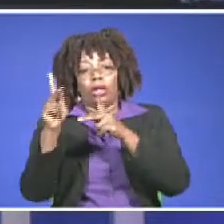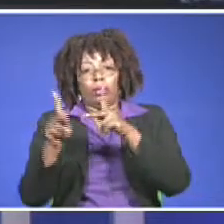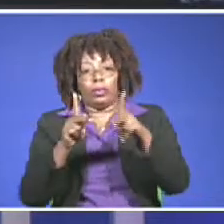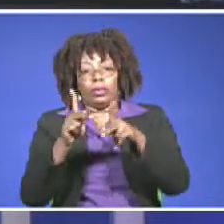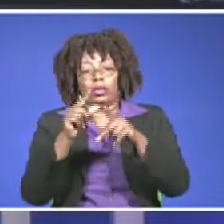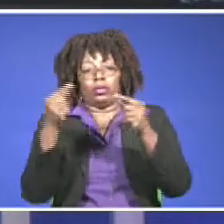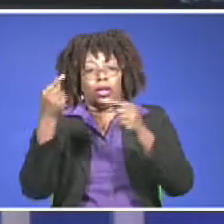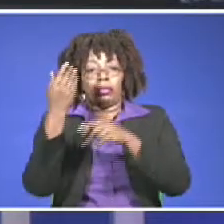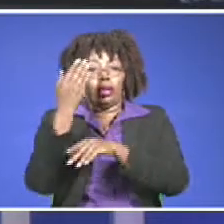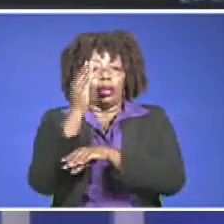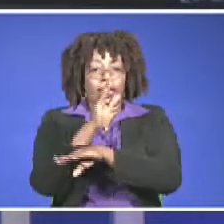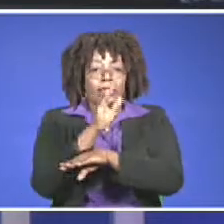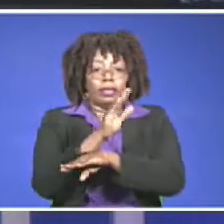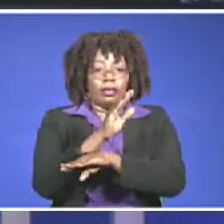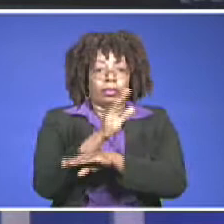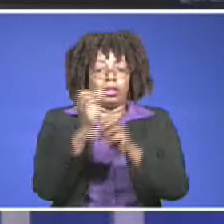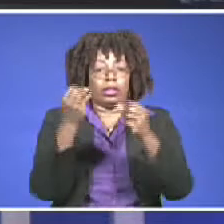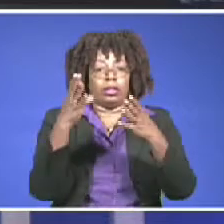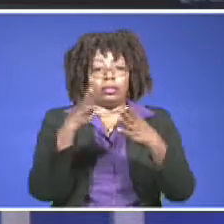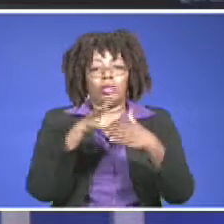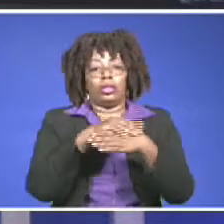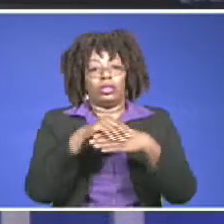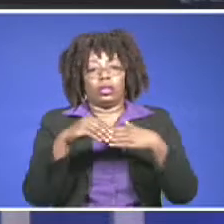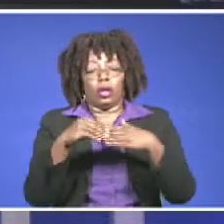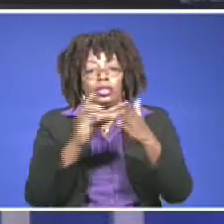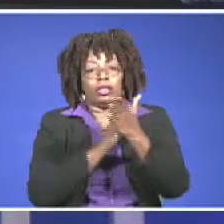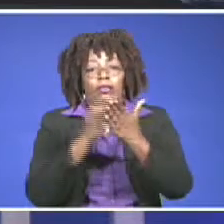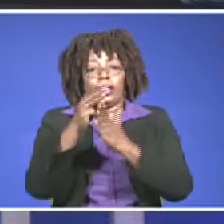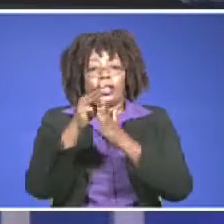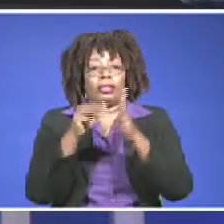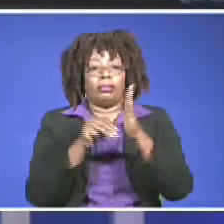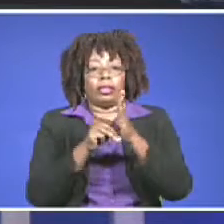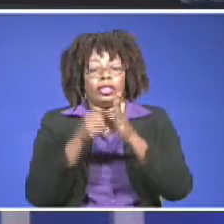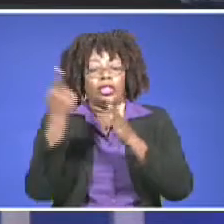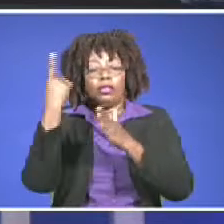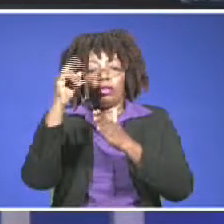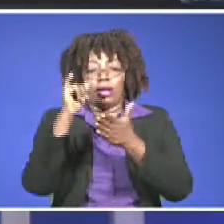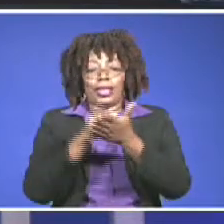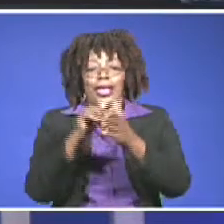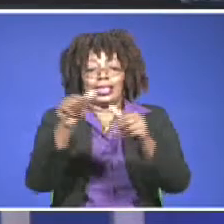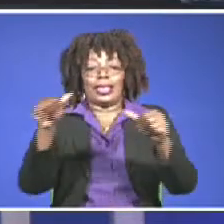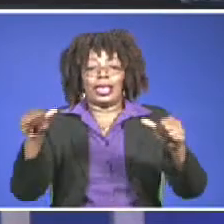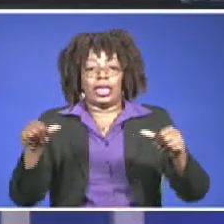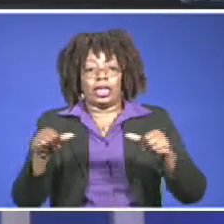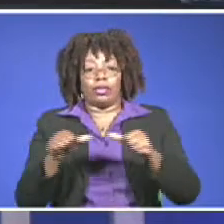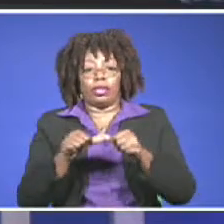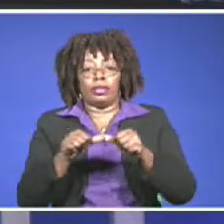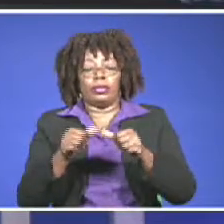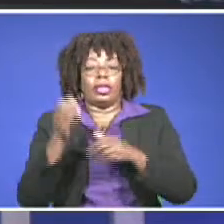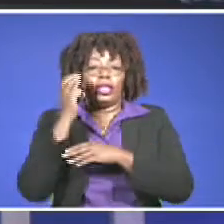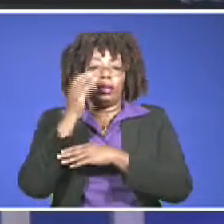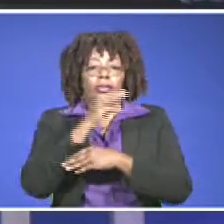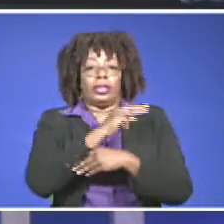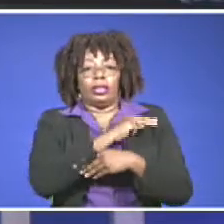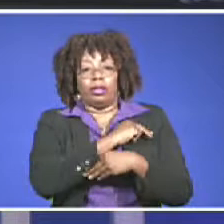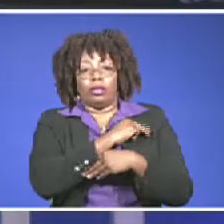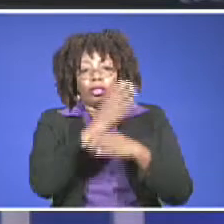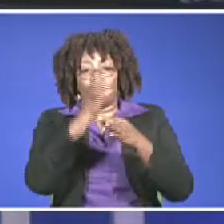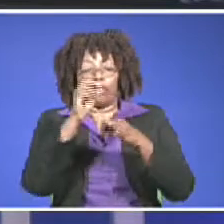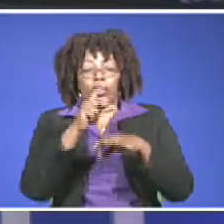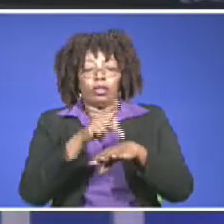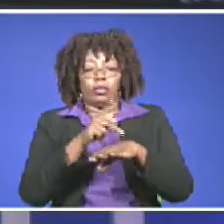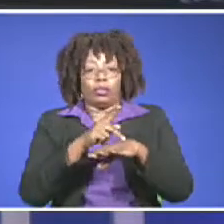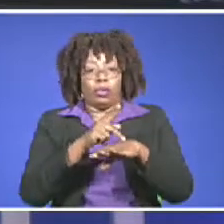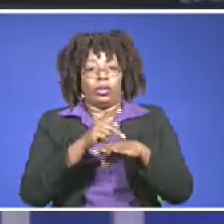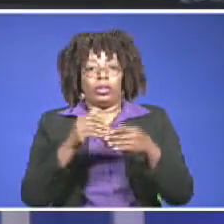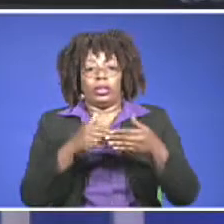last evening about the multi-billion dollar development poised for that area. Kimberly Mullings of our Northern Service in Freeport leads